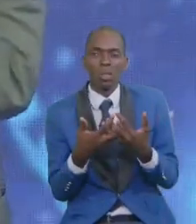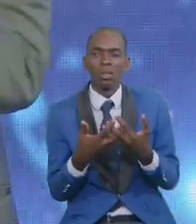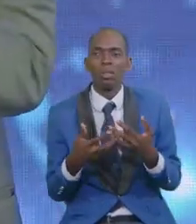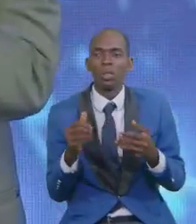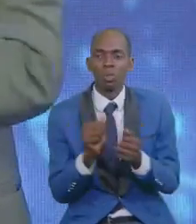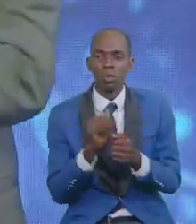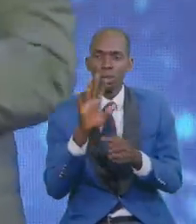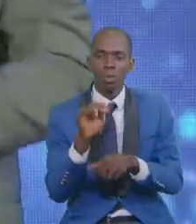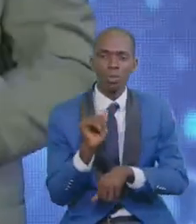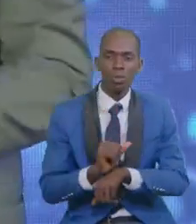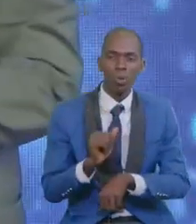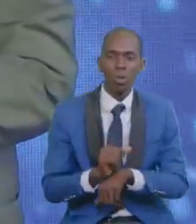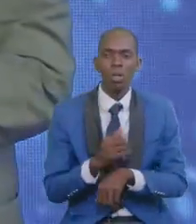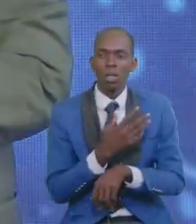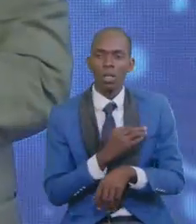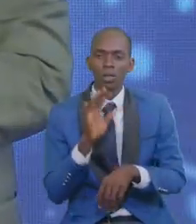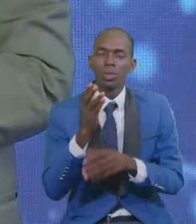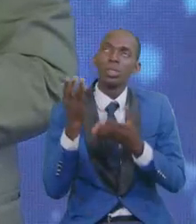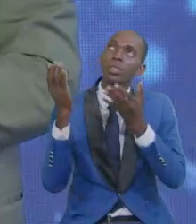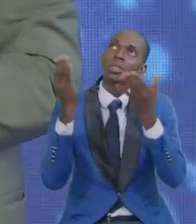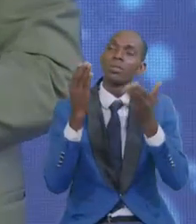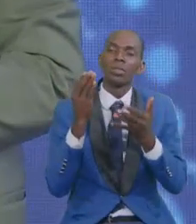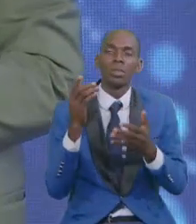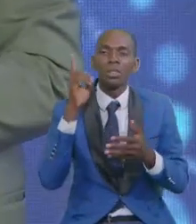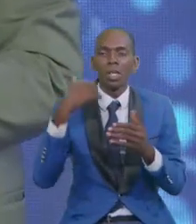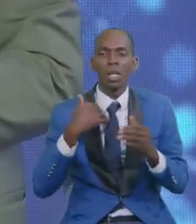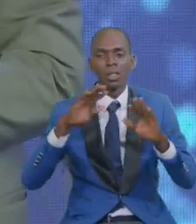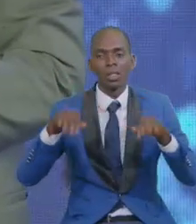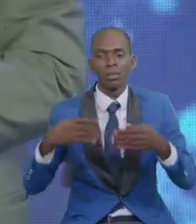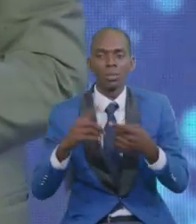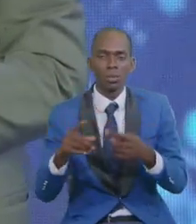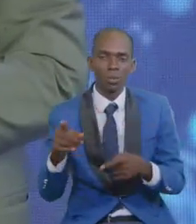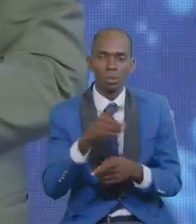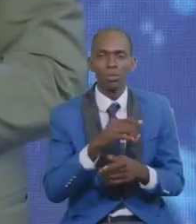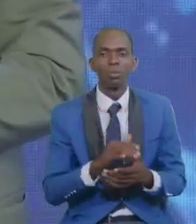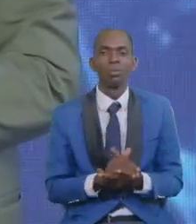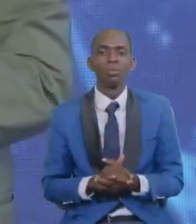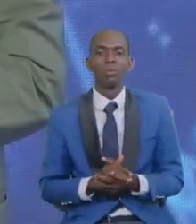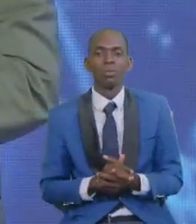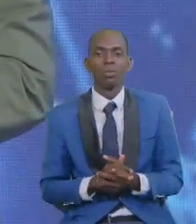work and the service he has given you.